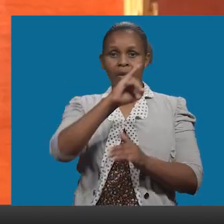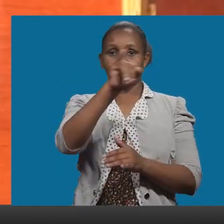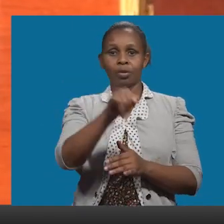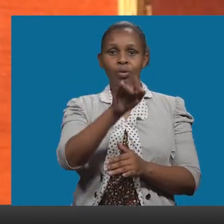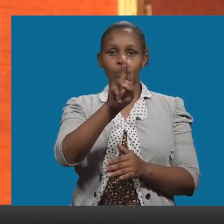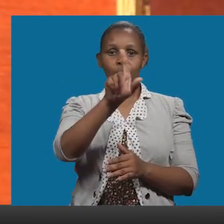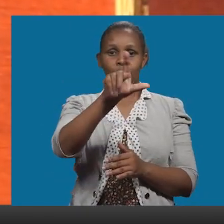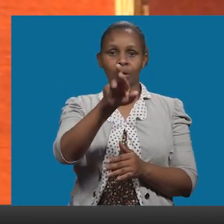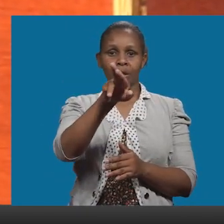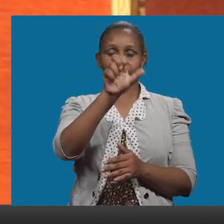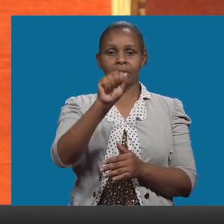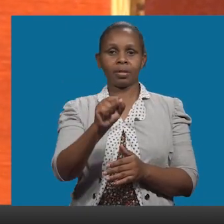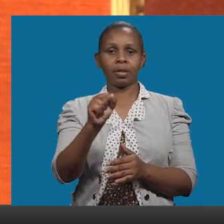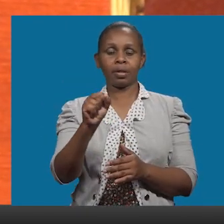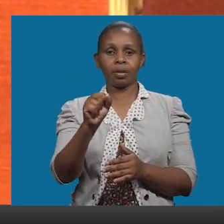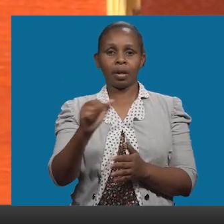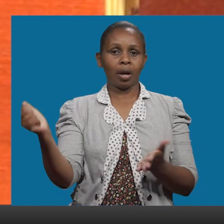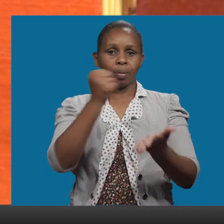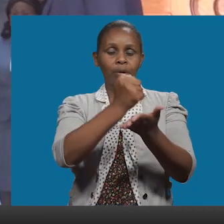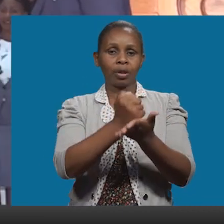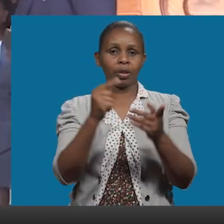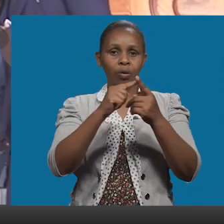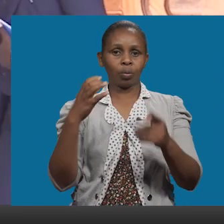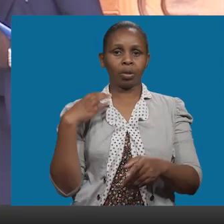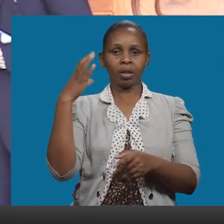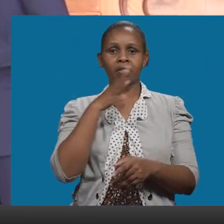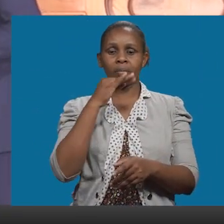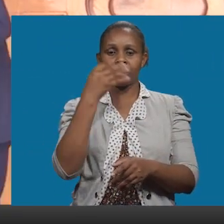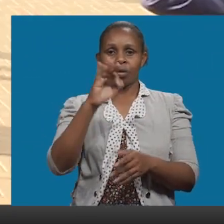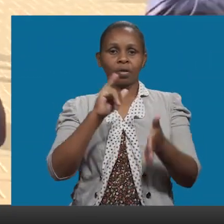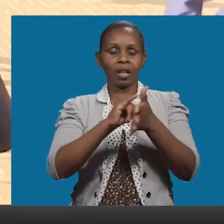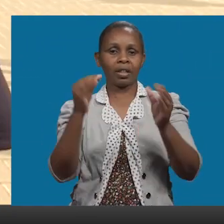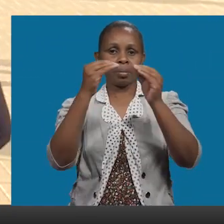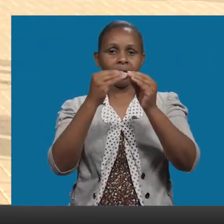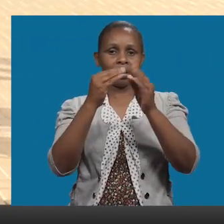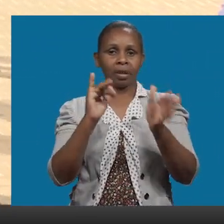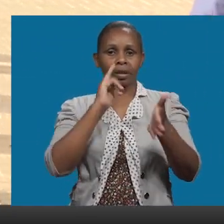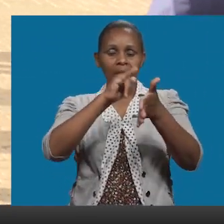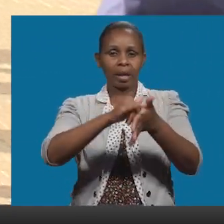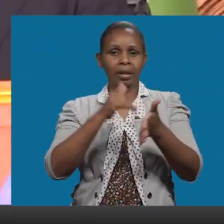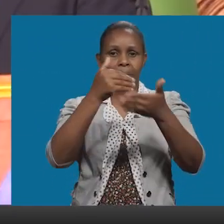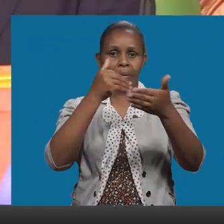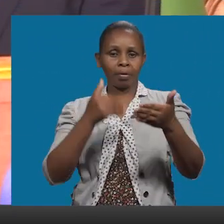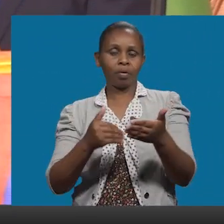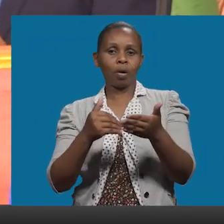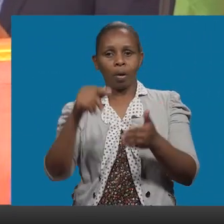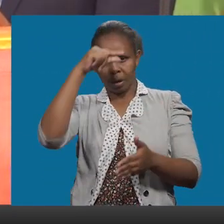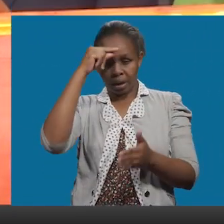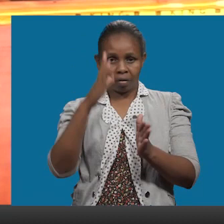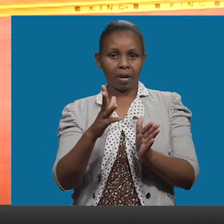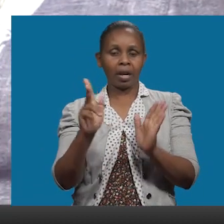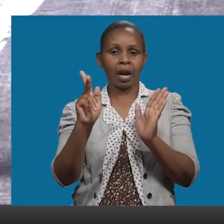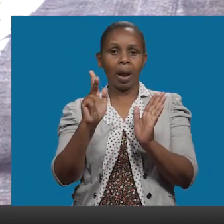Gavana Julius Malombe akichaguliwa kuwa mwenyekiti wa muungano huo. Wadhifa huo ulikuwa umeshikiliwa na aliyekuwa gavana wa